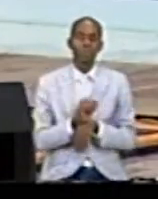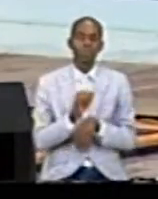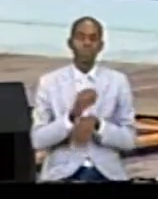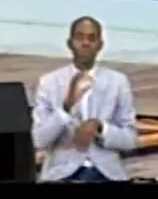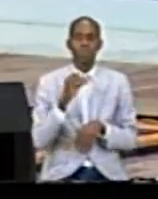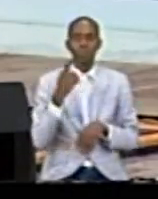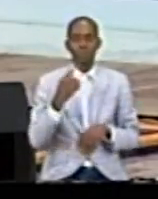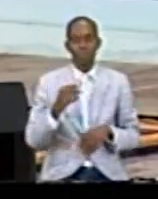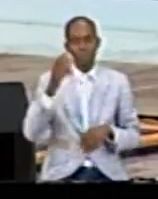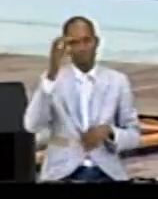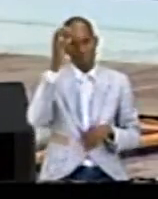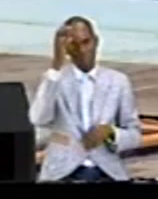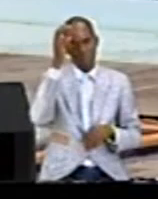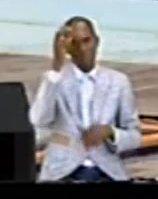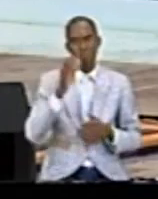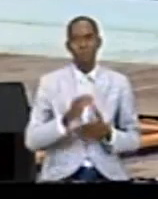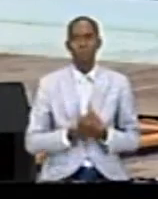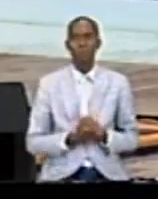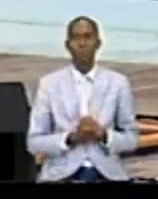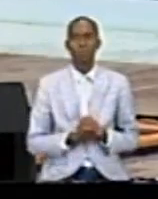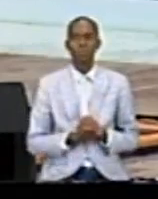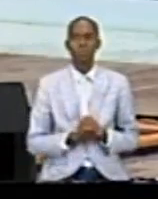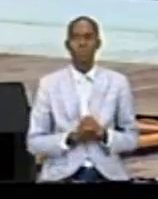of the devil.